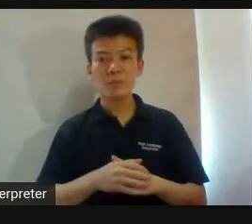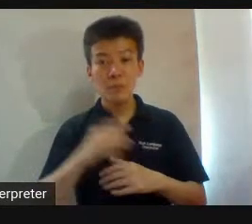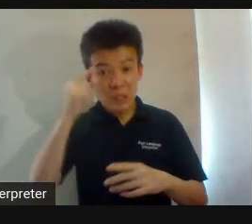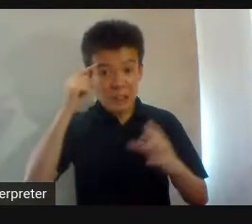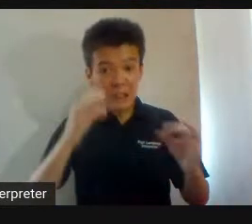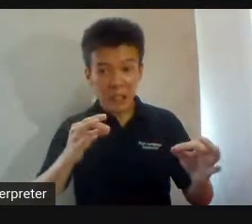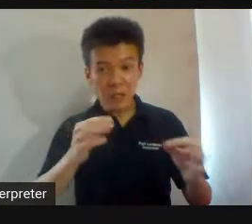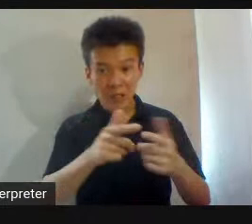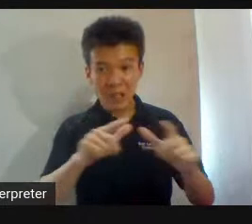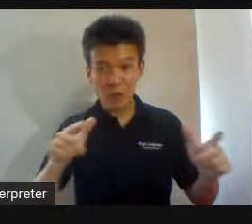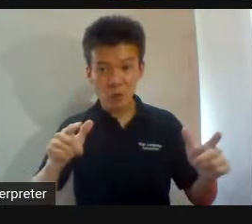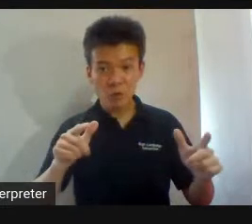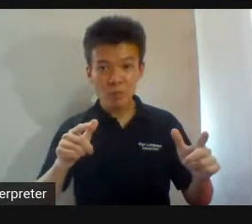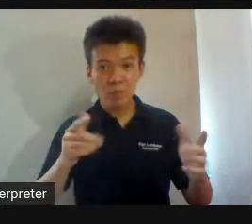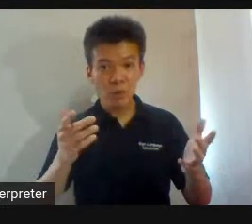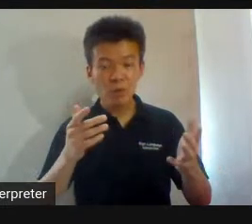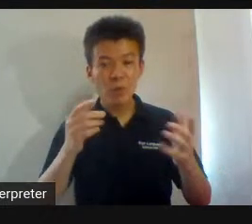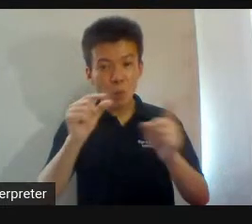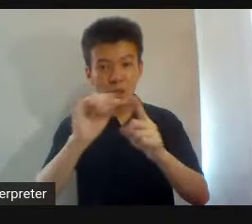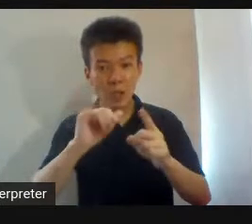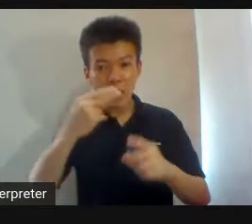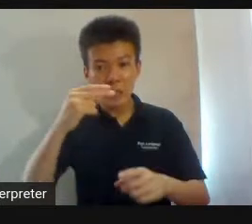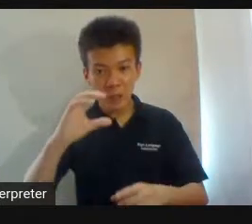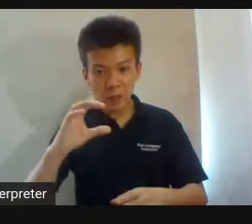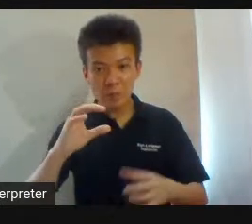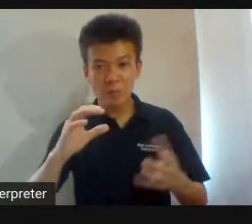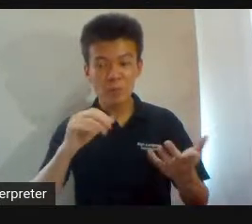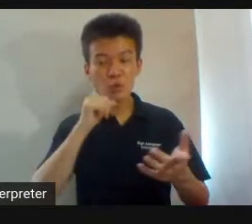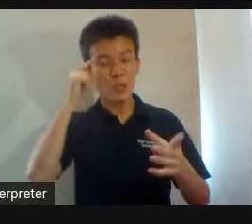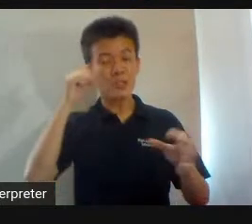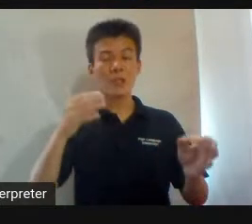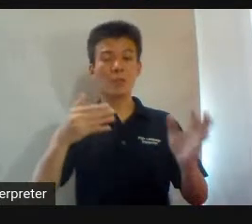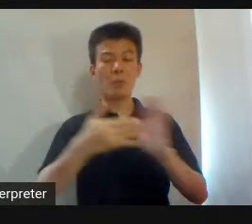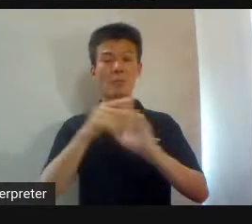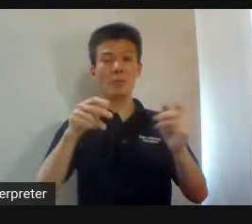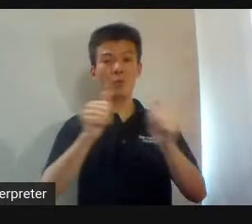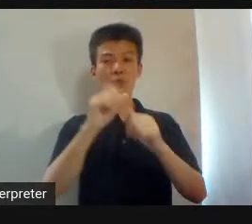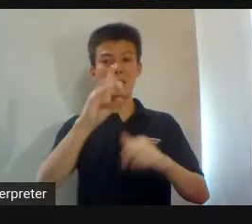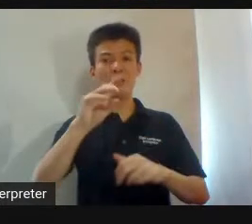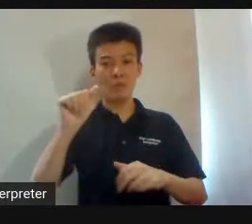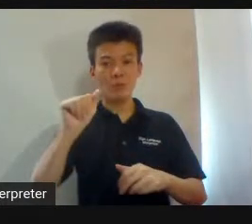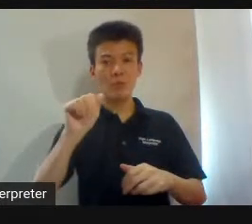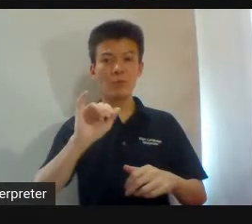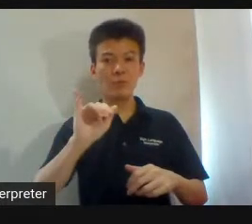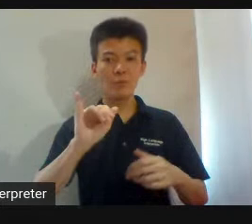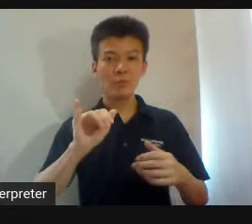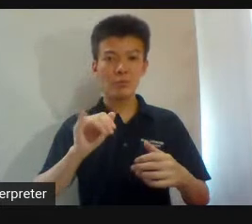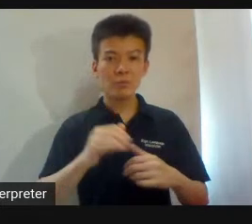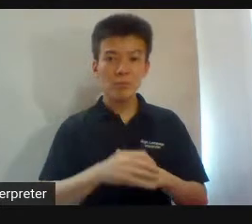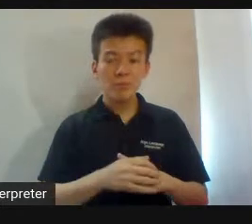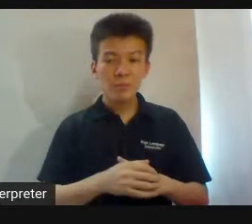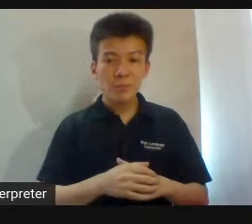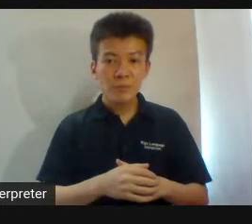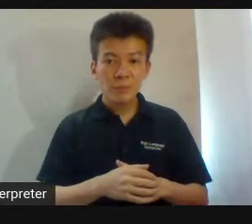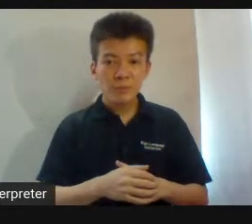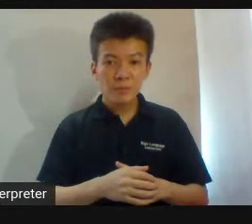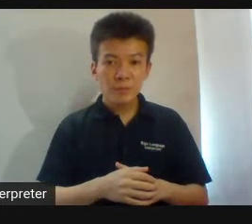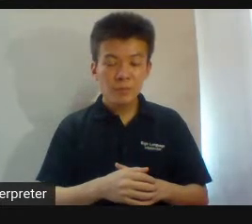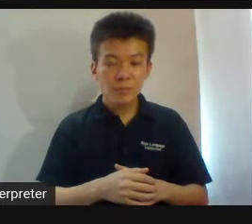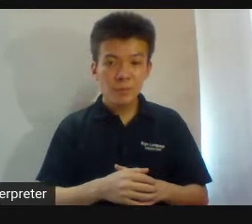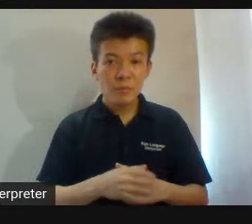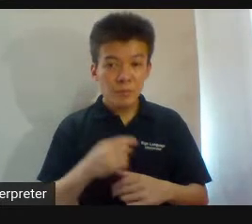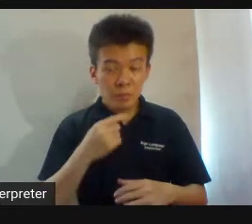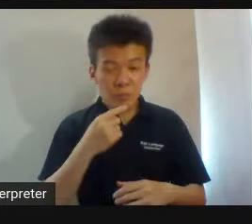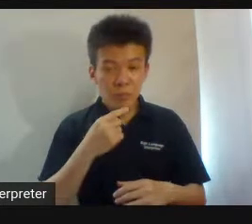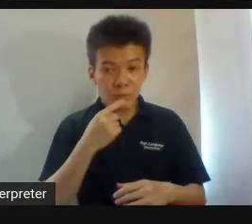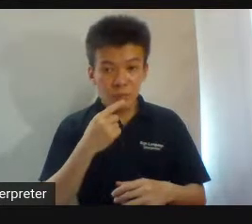the language, because words like handicapped weren't decided by people with disabilities. They were sort of pushed onto them. And I was